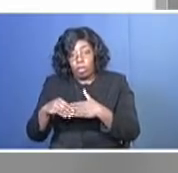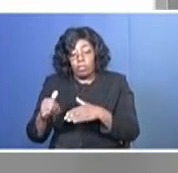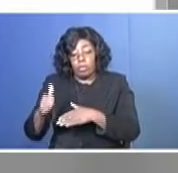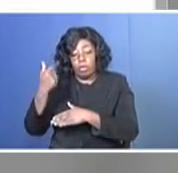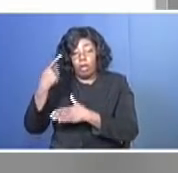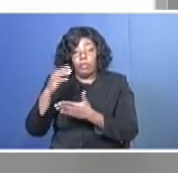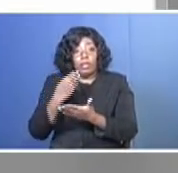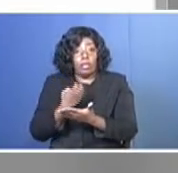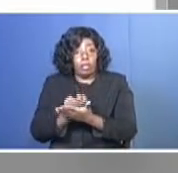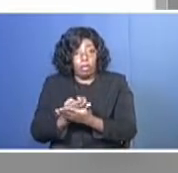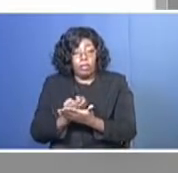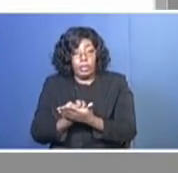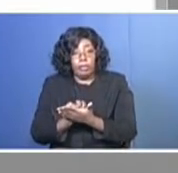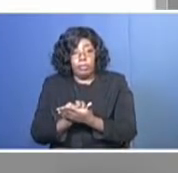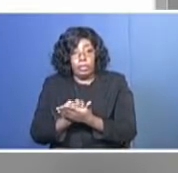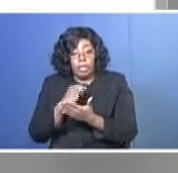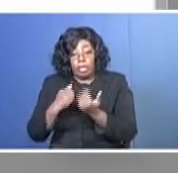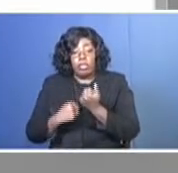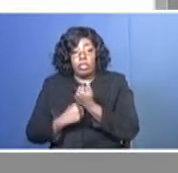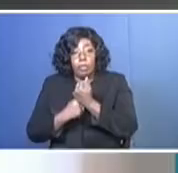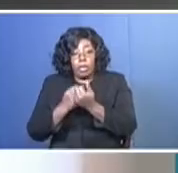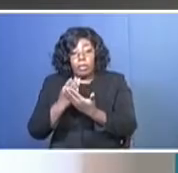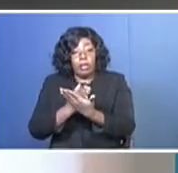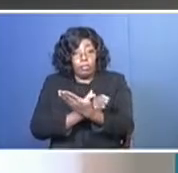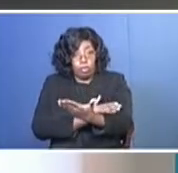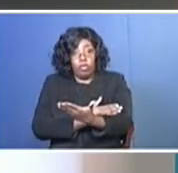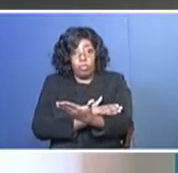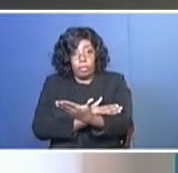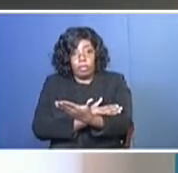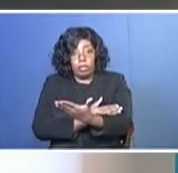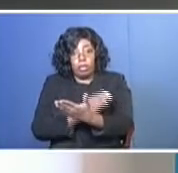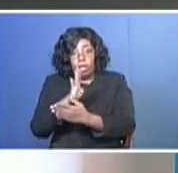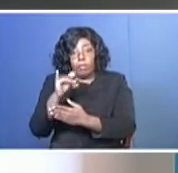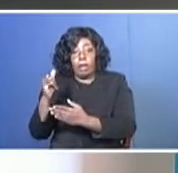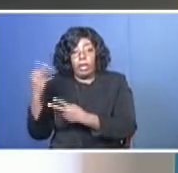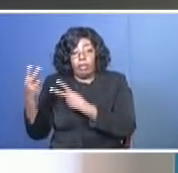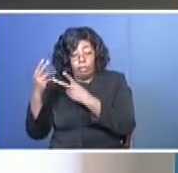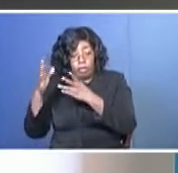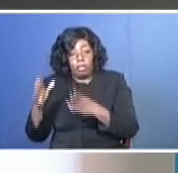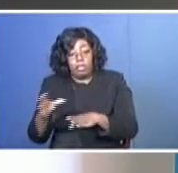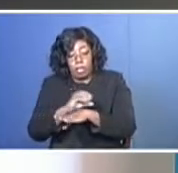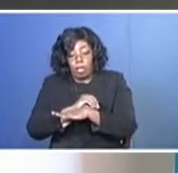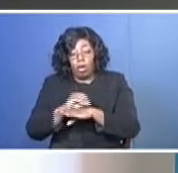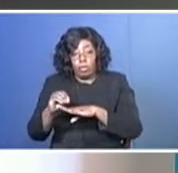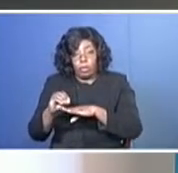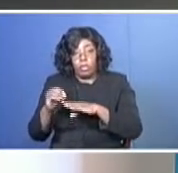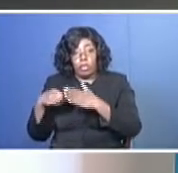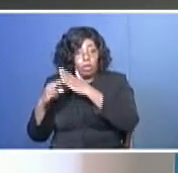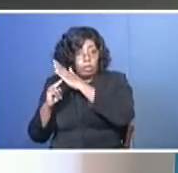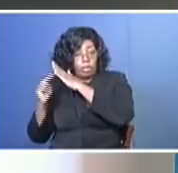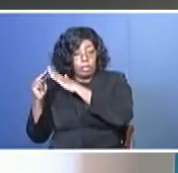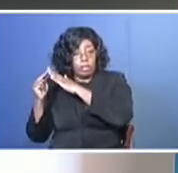of our economy is largely supported by improvements in stopover arrivals and hotel occupancy rates.